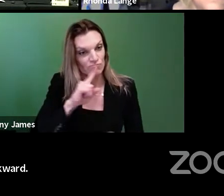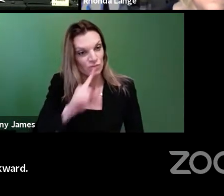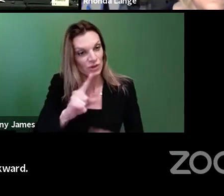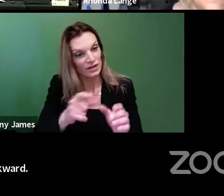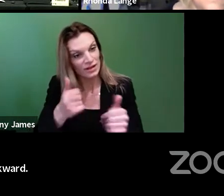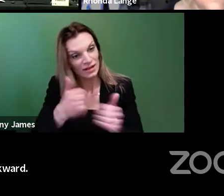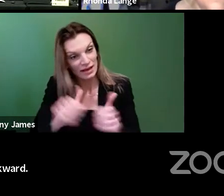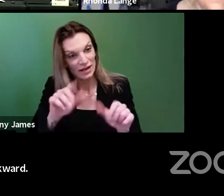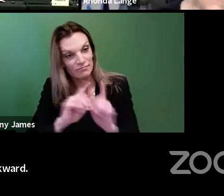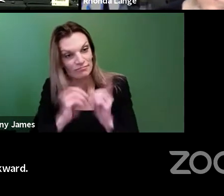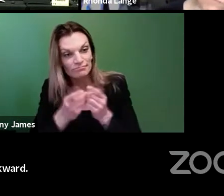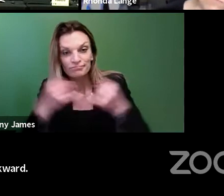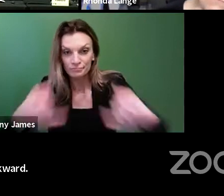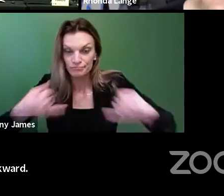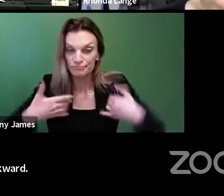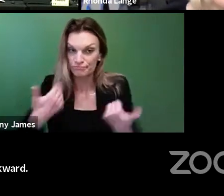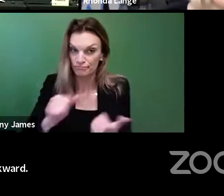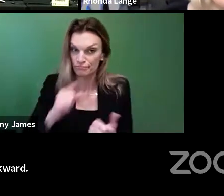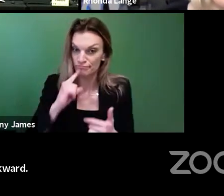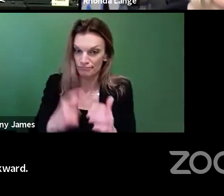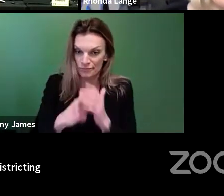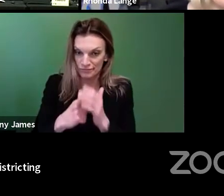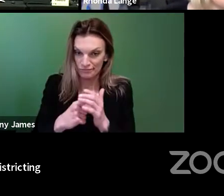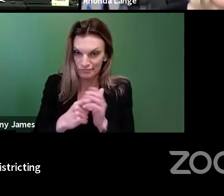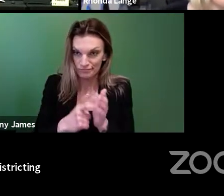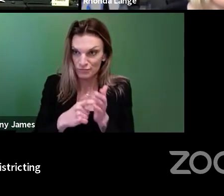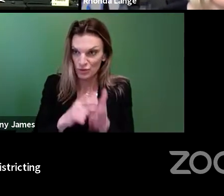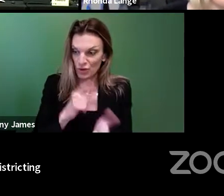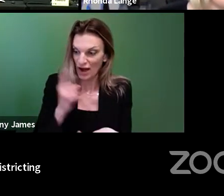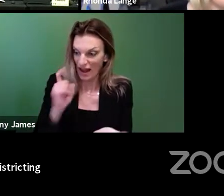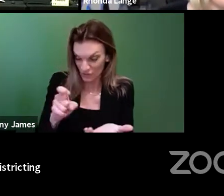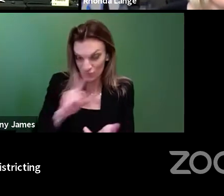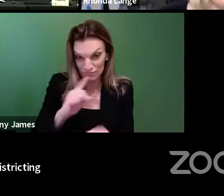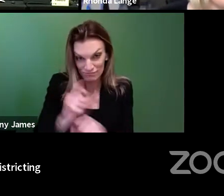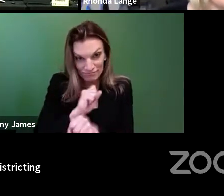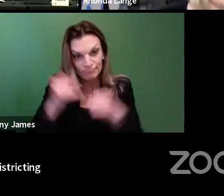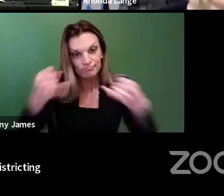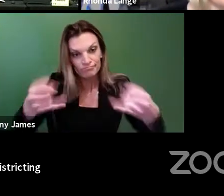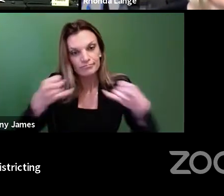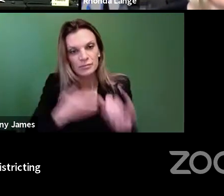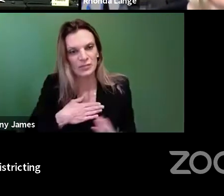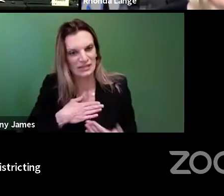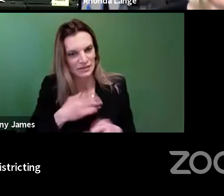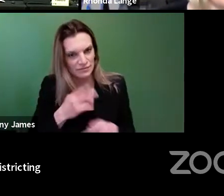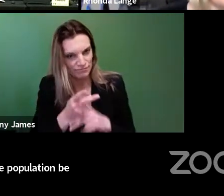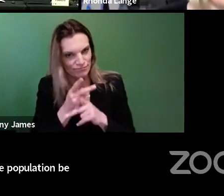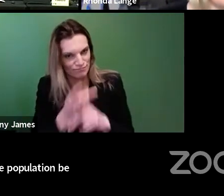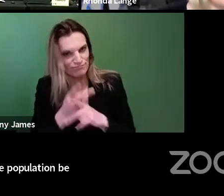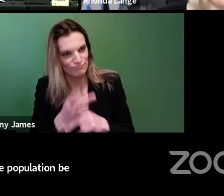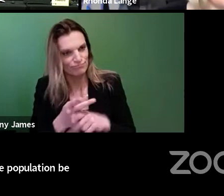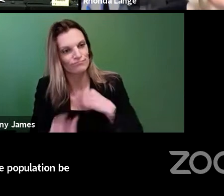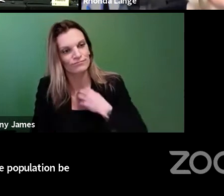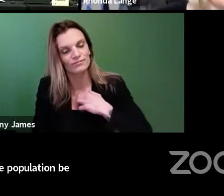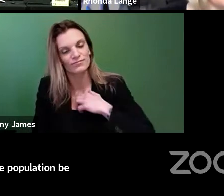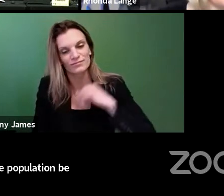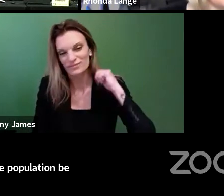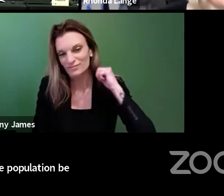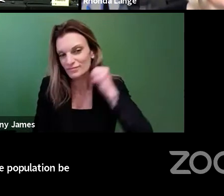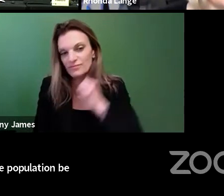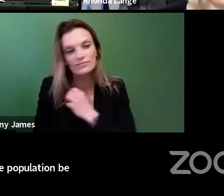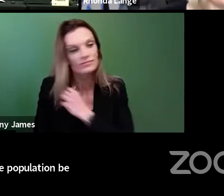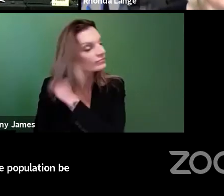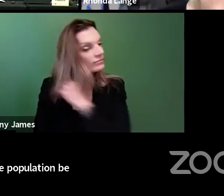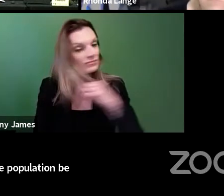required for changes in the population be done with great care, to allow Mason County to